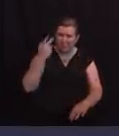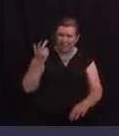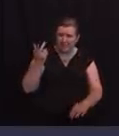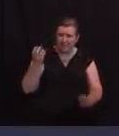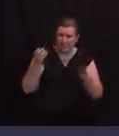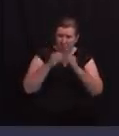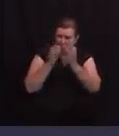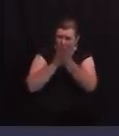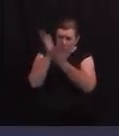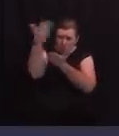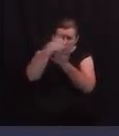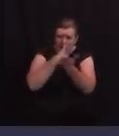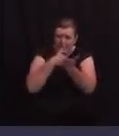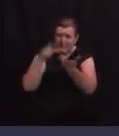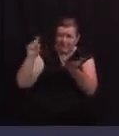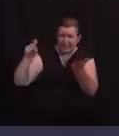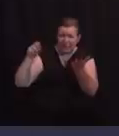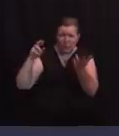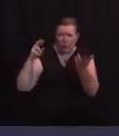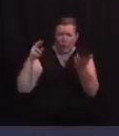reform within the legislature?